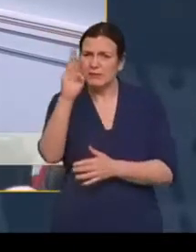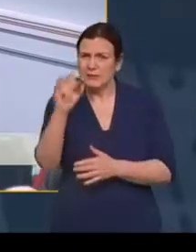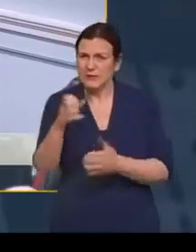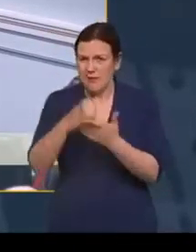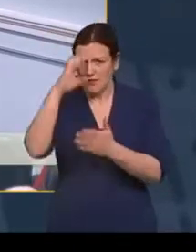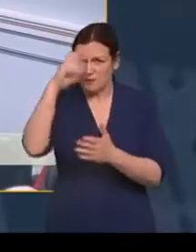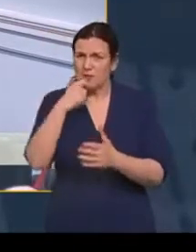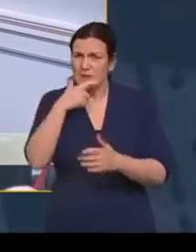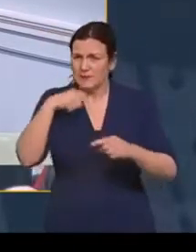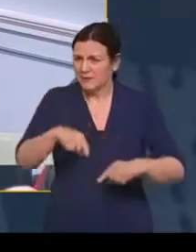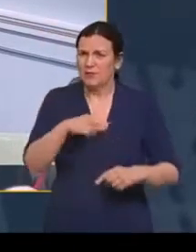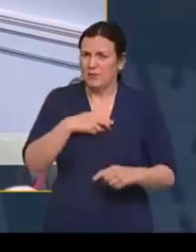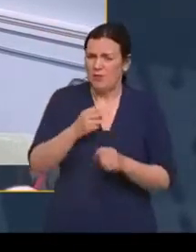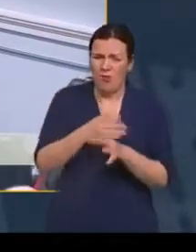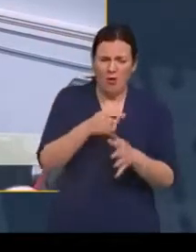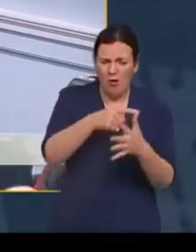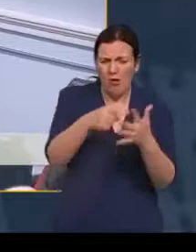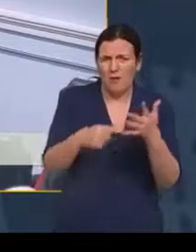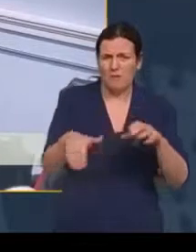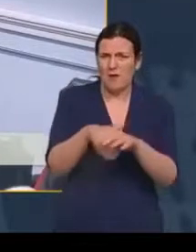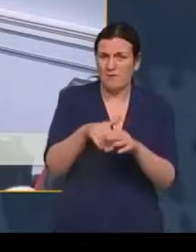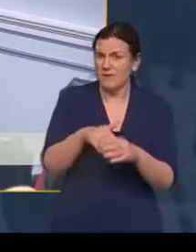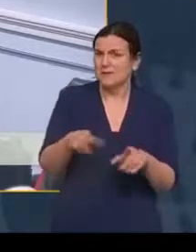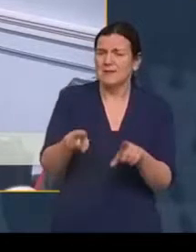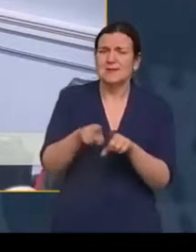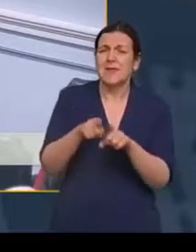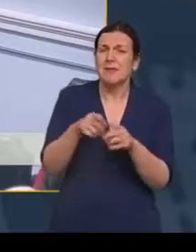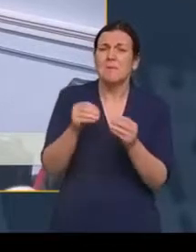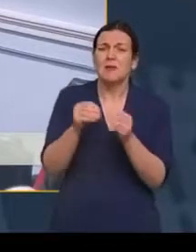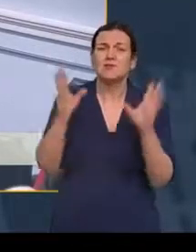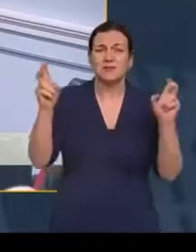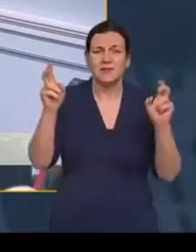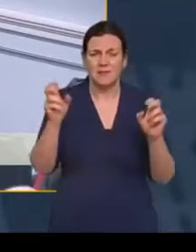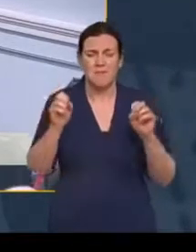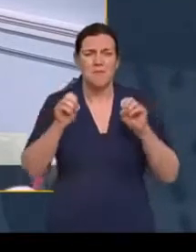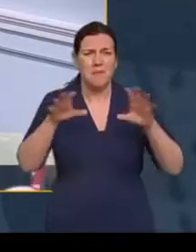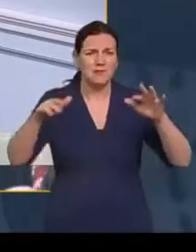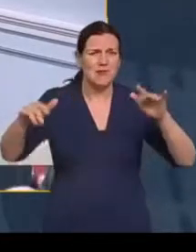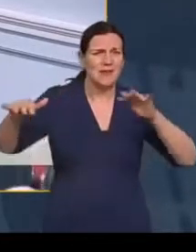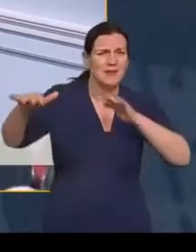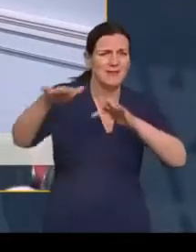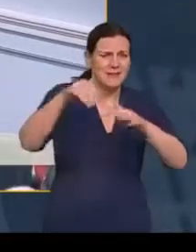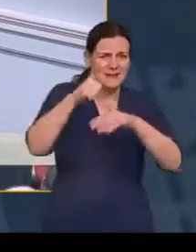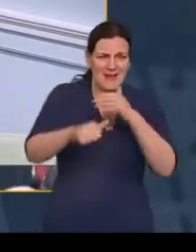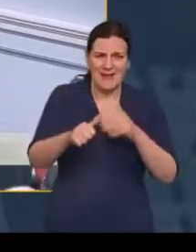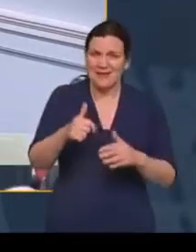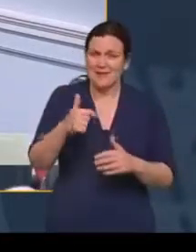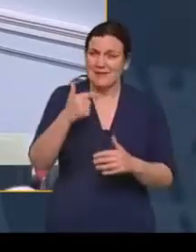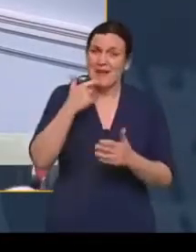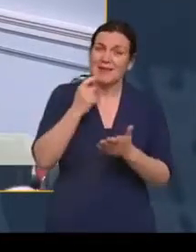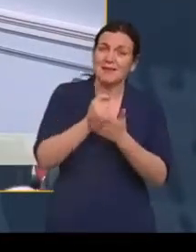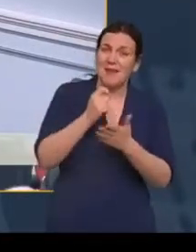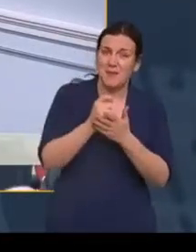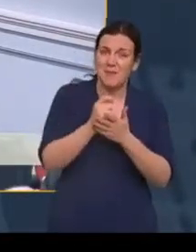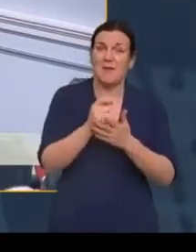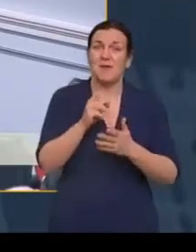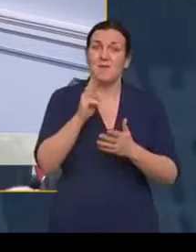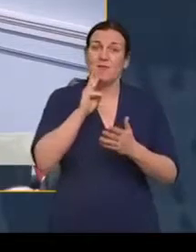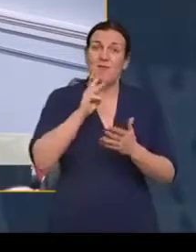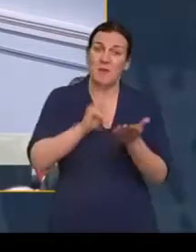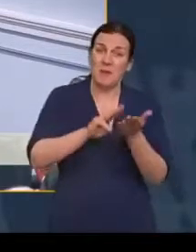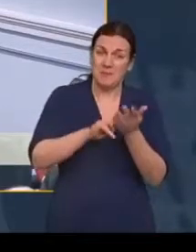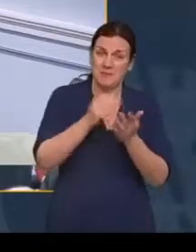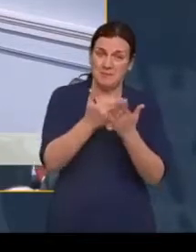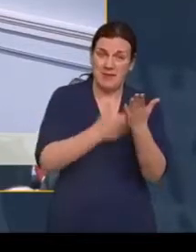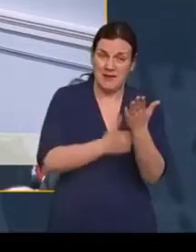making this legislation happen. As Senator Éireann said, it is a magical day and a magical moment here in the Seanad, and it's great to see a second Seanad private members' bill